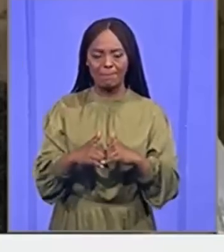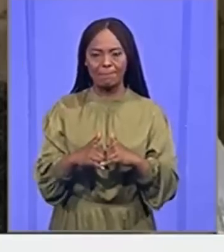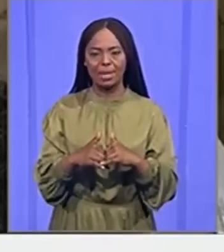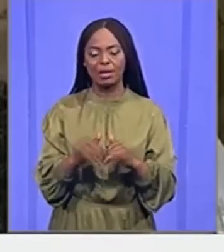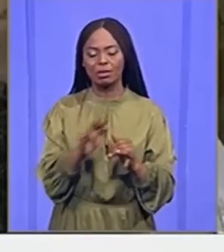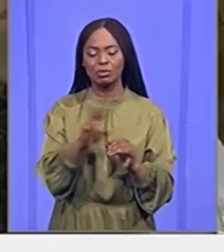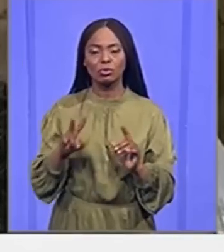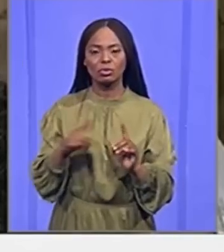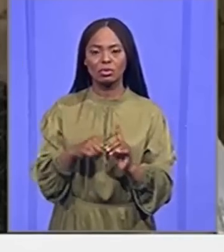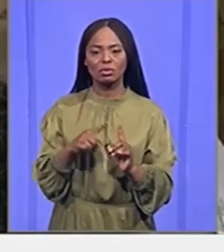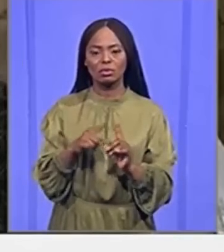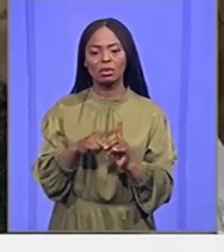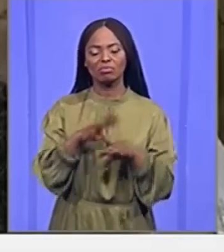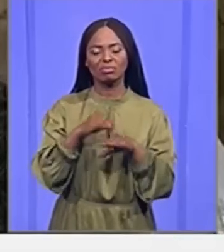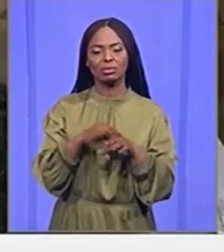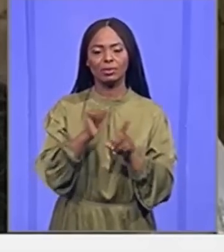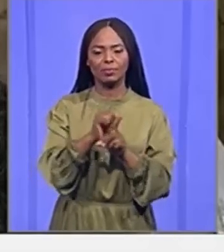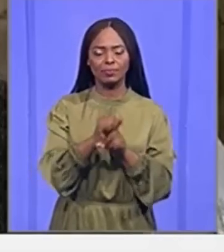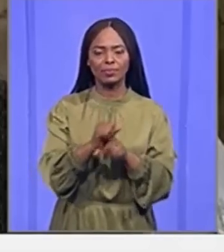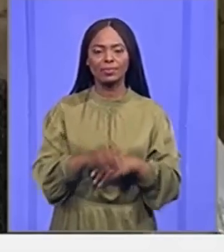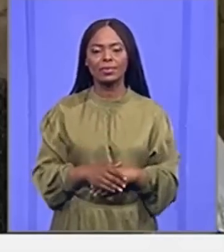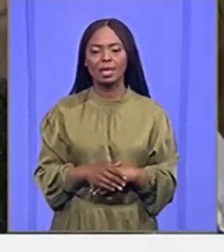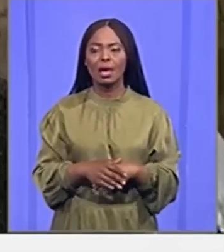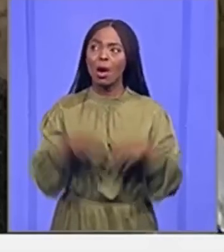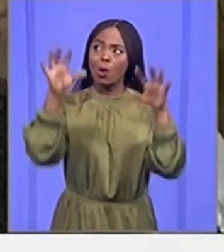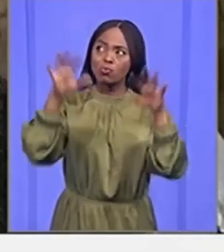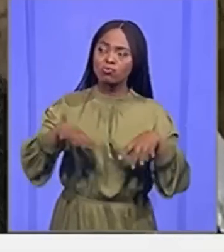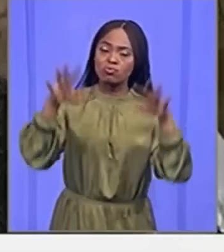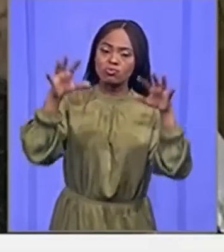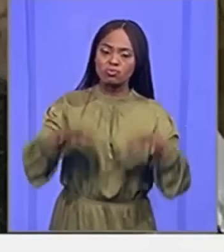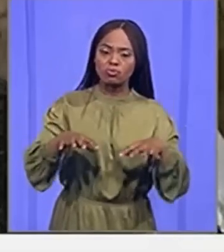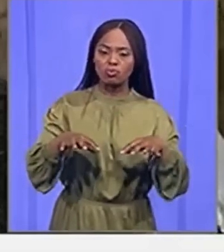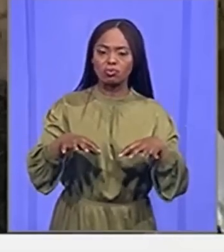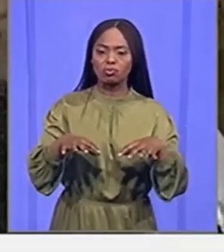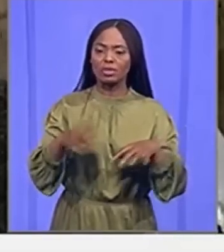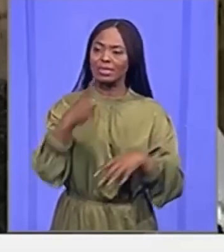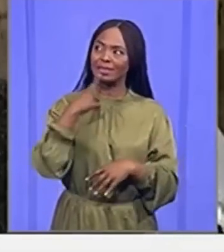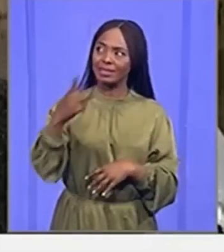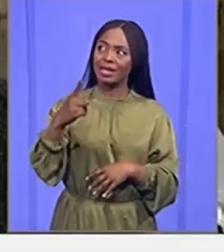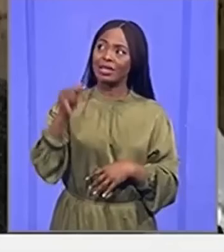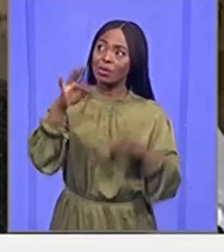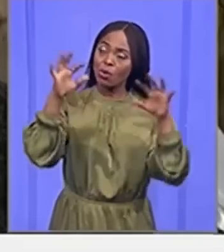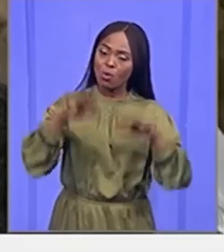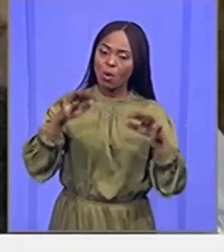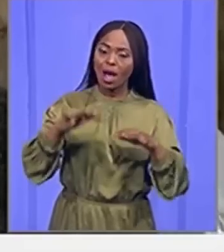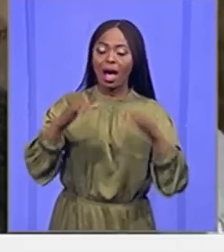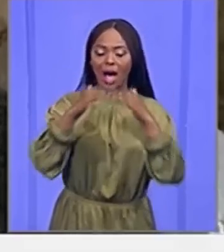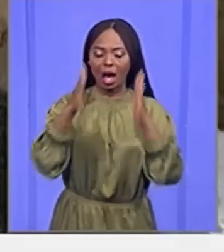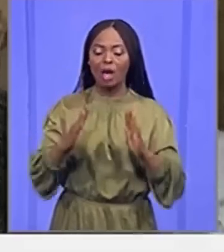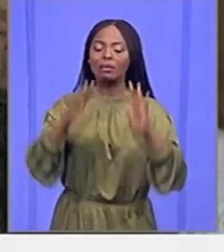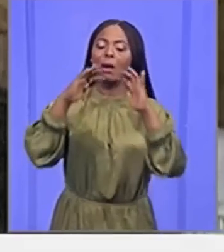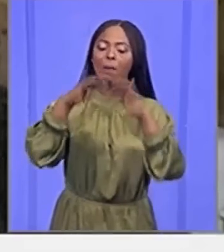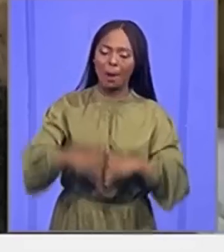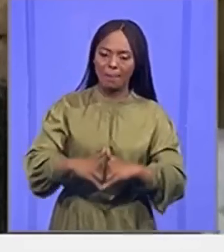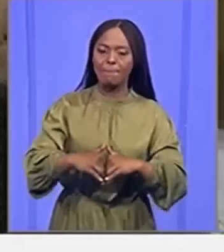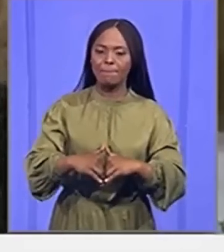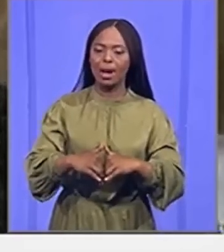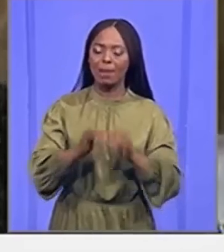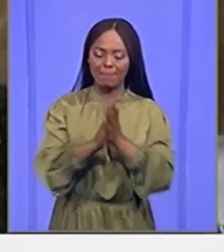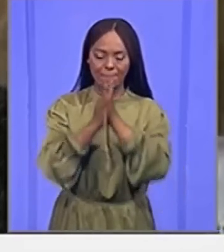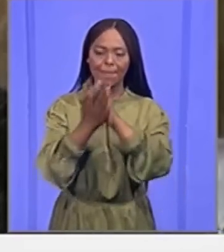fitla mona rona ha ke lempolele go re gona jwale pula ke tsena diatla pula ena e tlona ene ntlo ena e tlowa